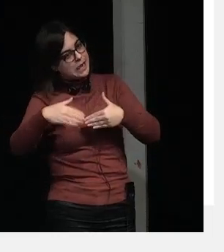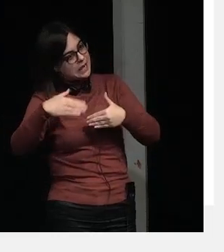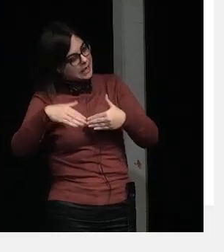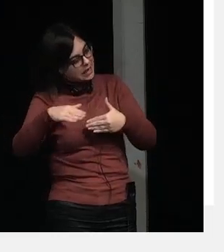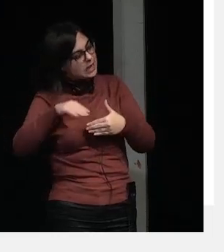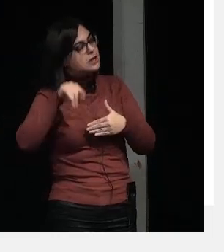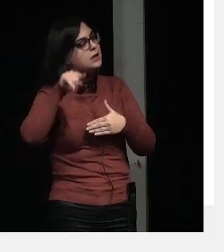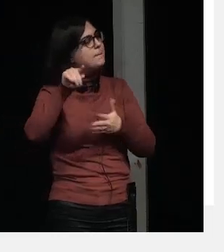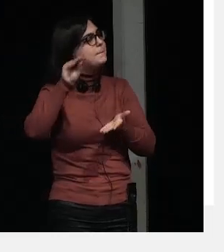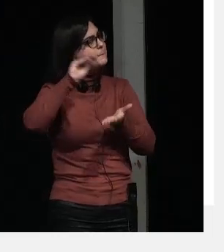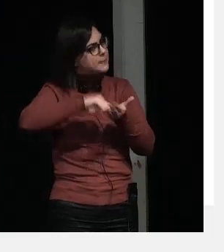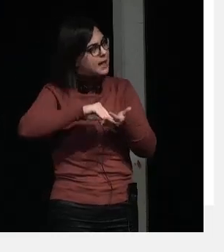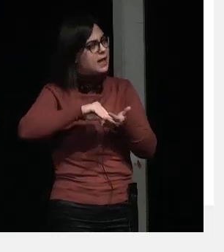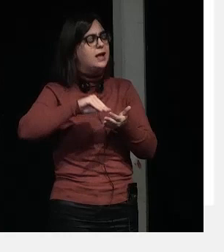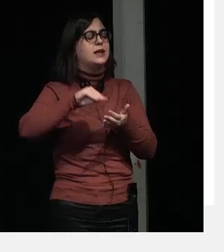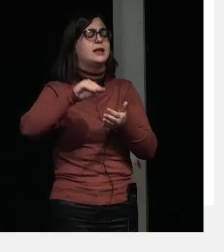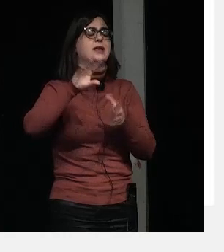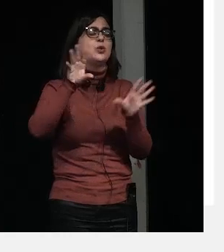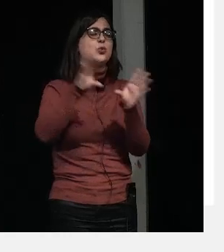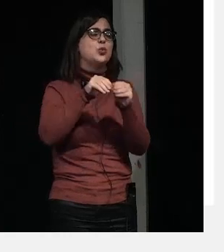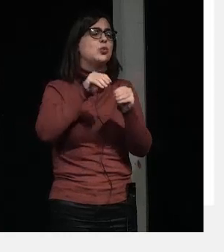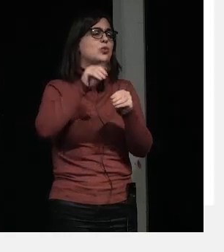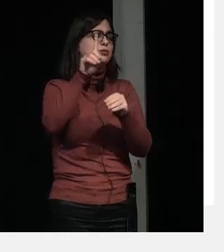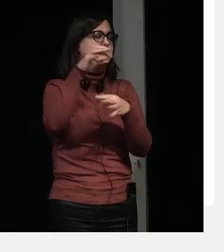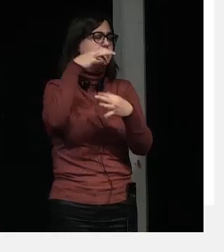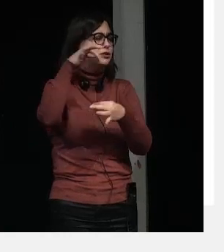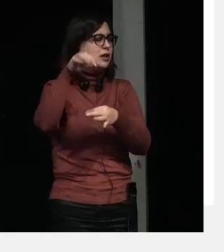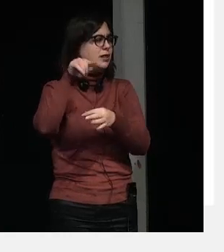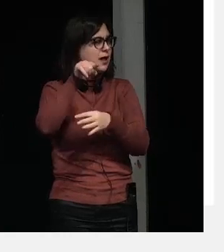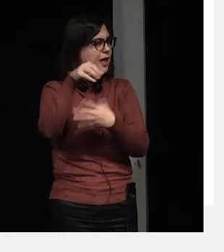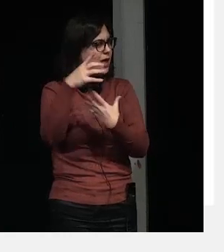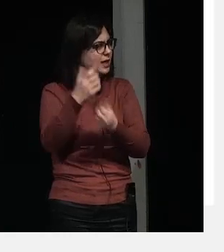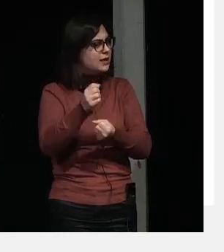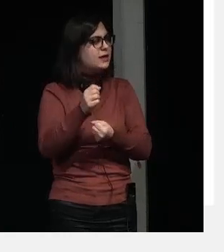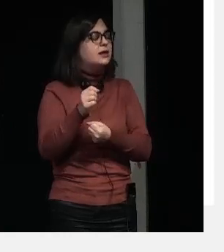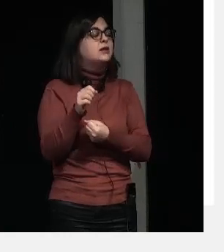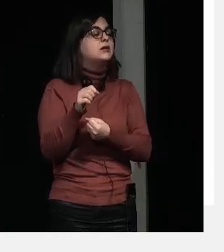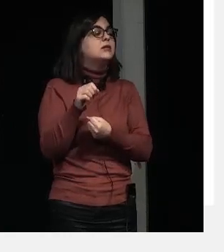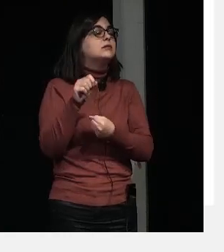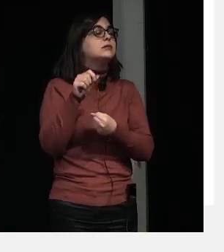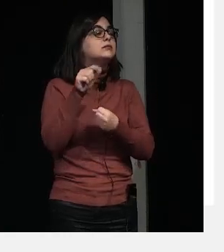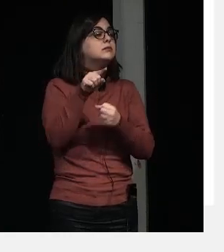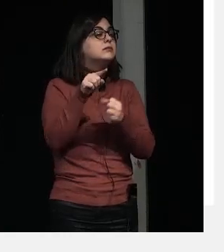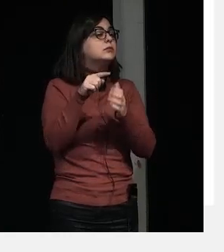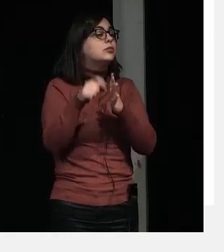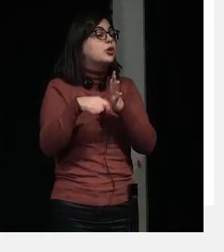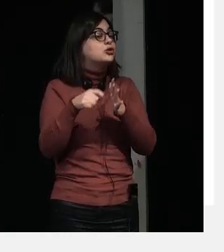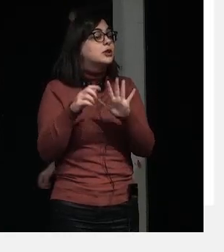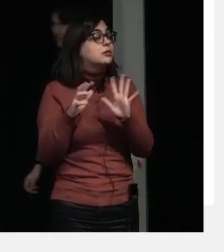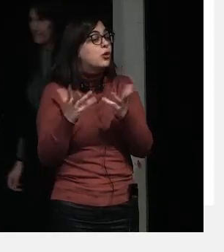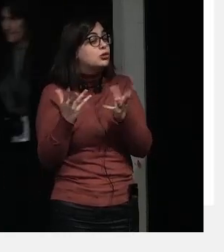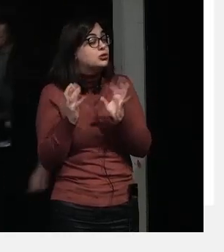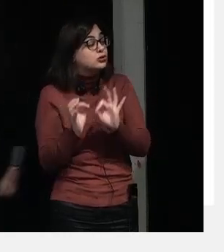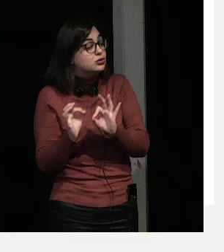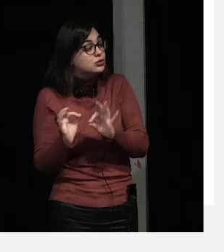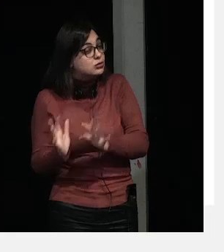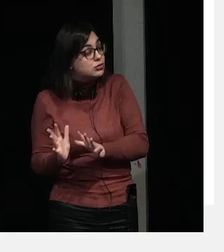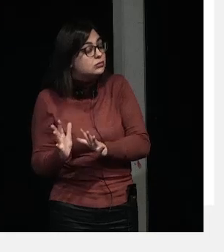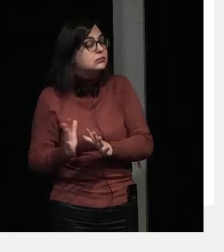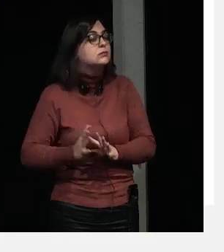e-publication that was both the evaluation, the larger project, and then a lot of,